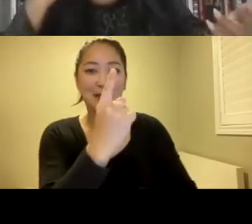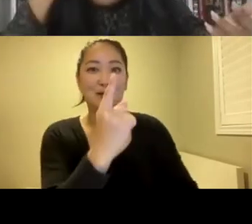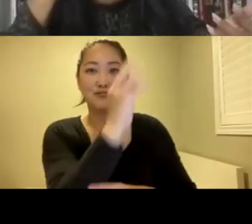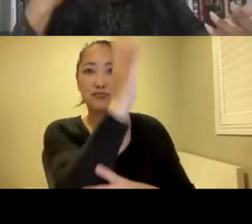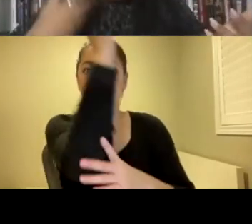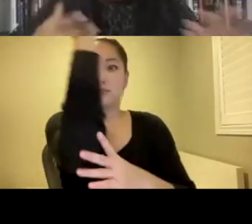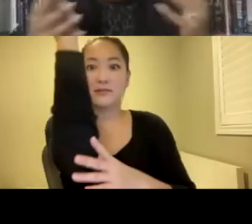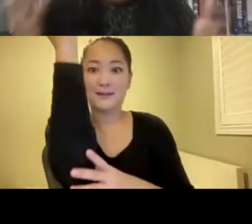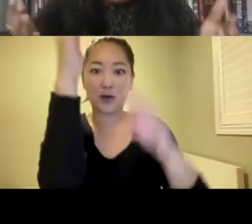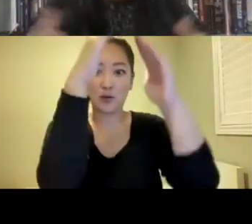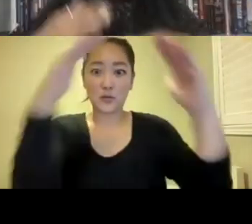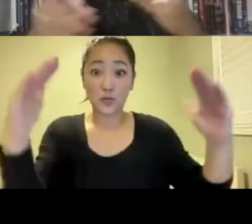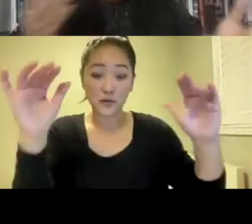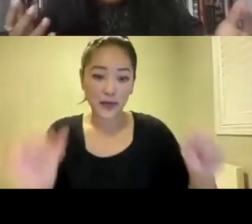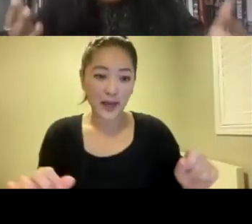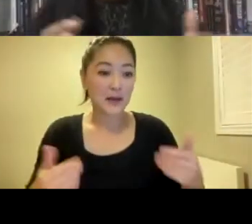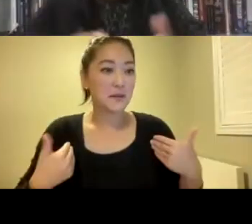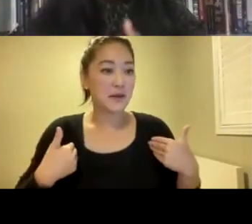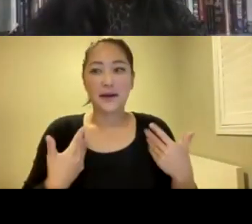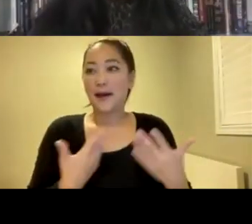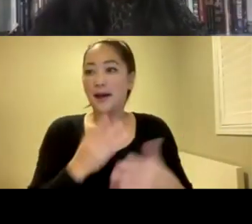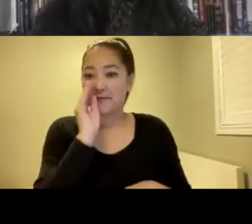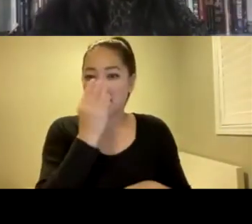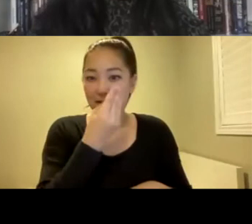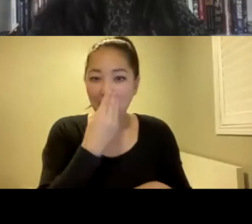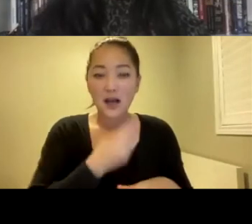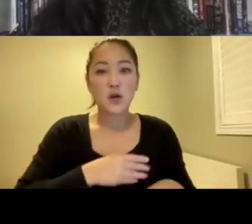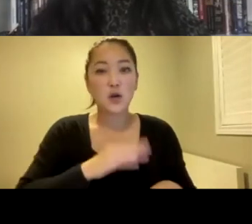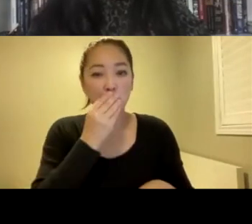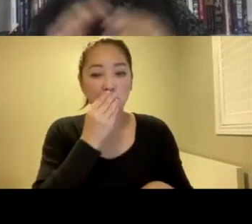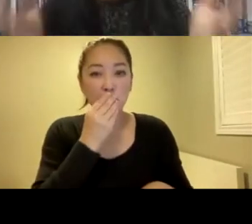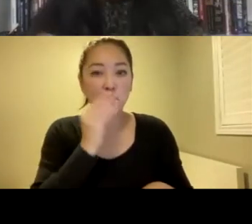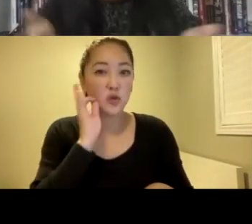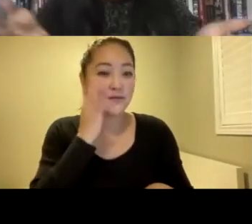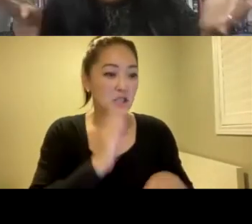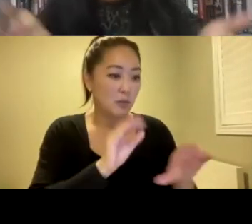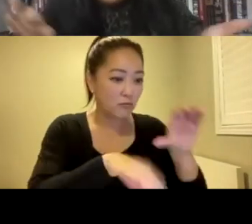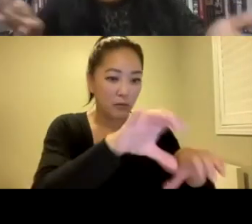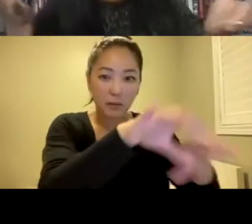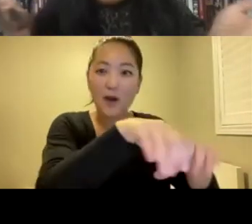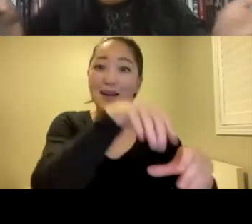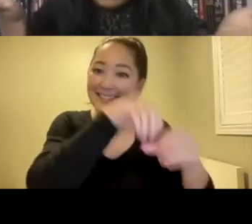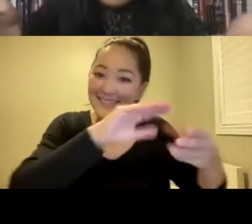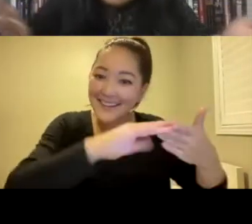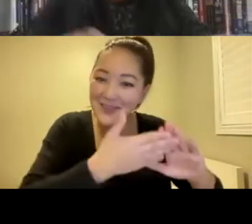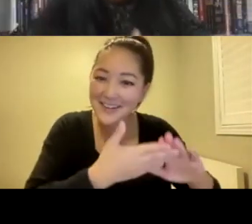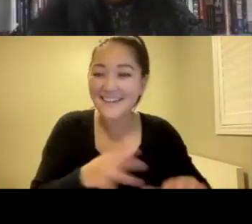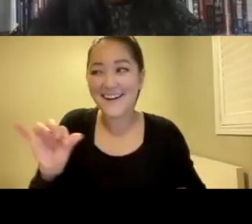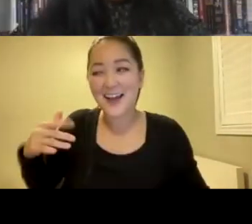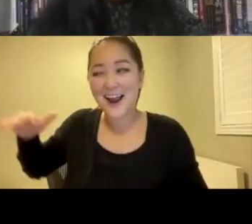possible garden, and that's the community garden. So like and there's also this like ooze that's